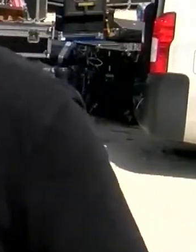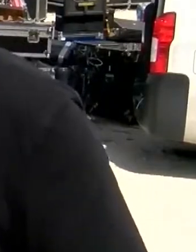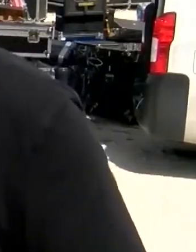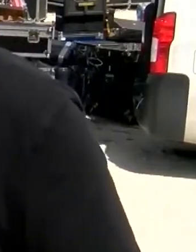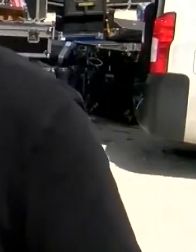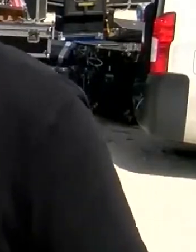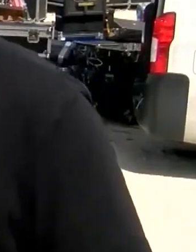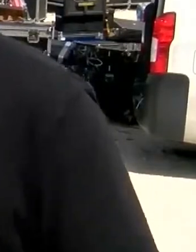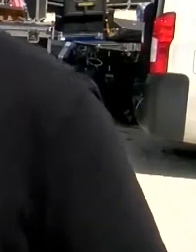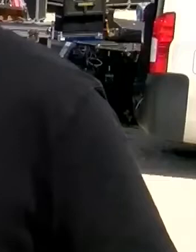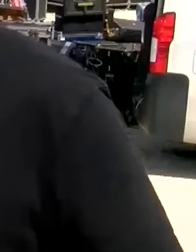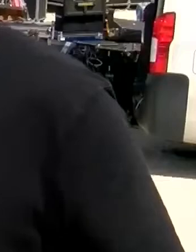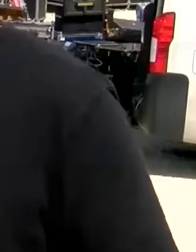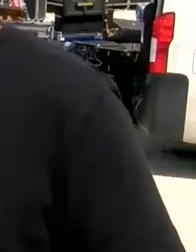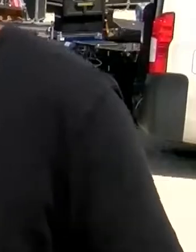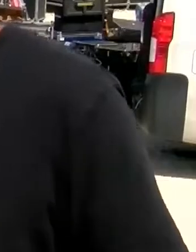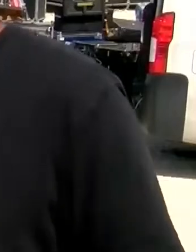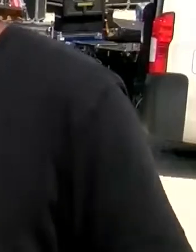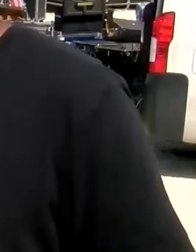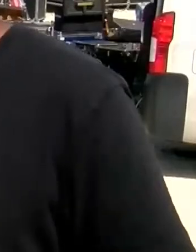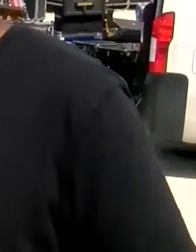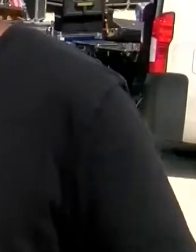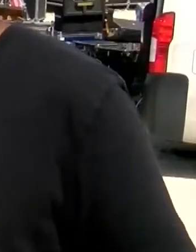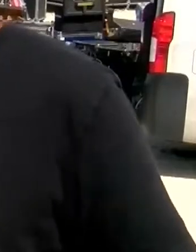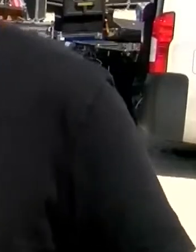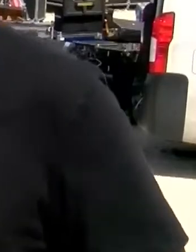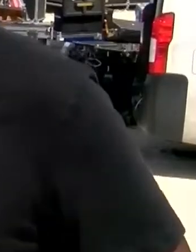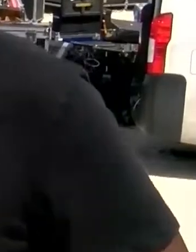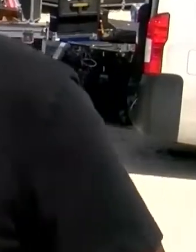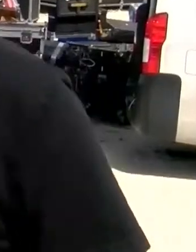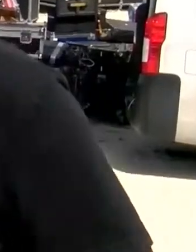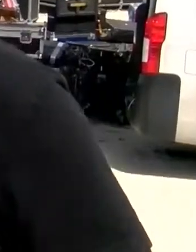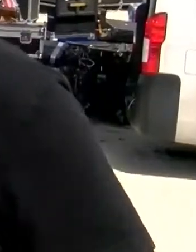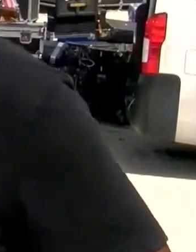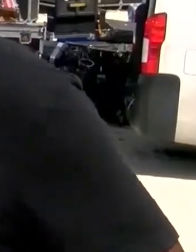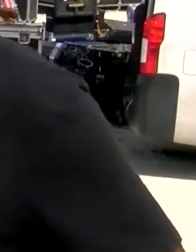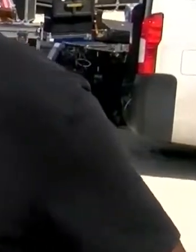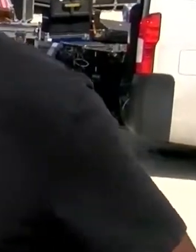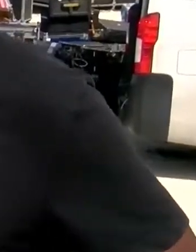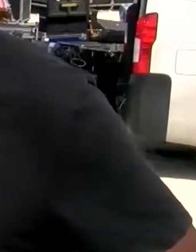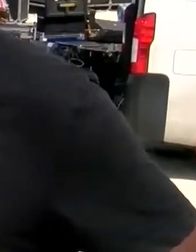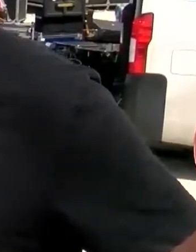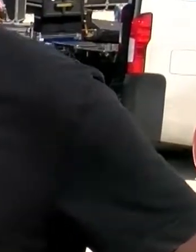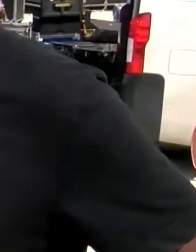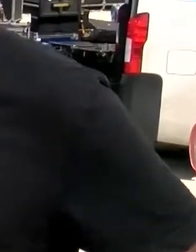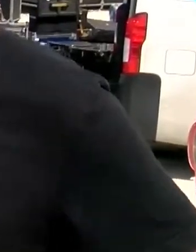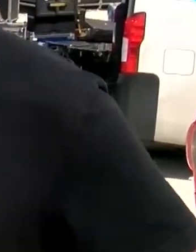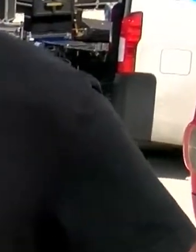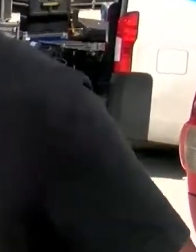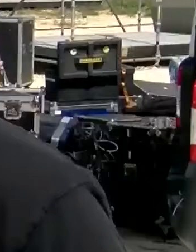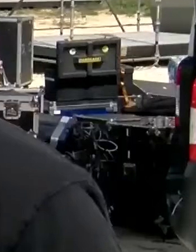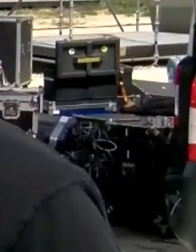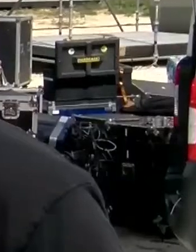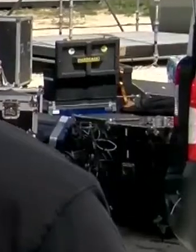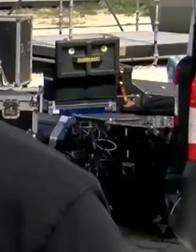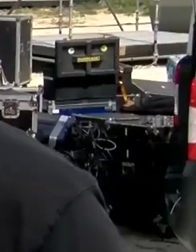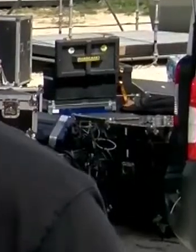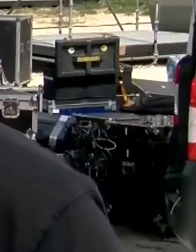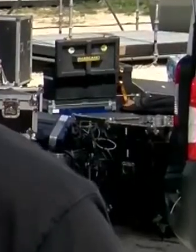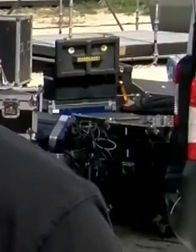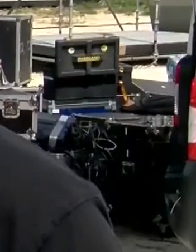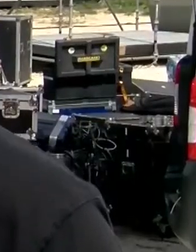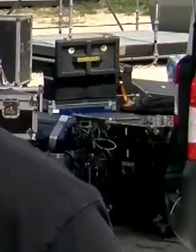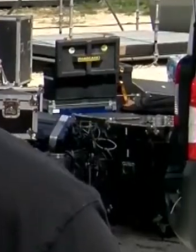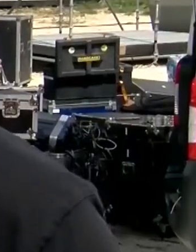Phillips. Kurt, I understand you are celebrating a milestone this weekend. Yes, it is. 10 years is a long time, as you know, Sean. We have always